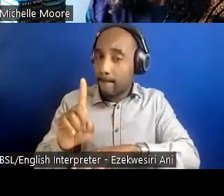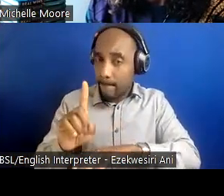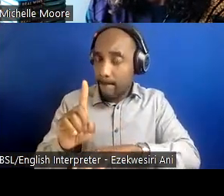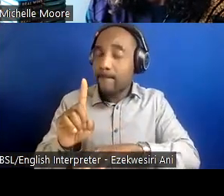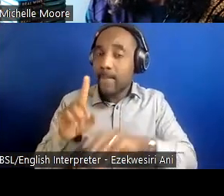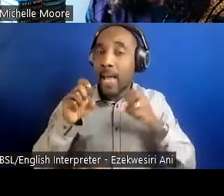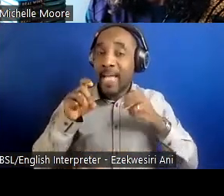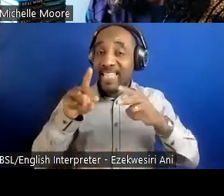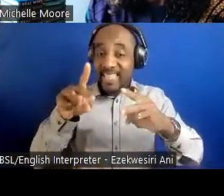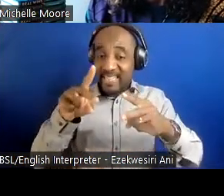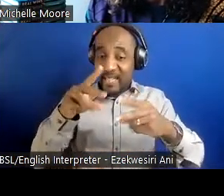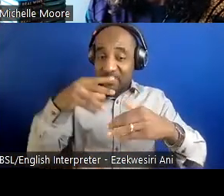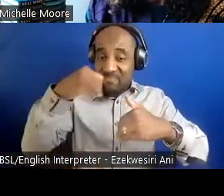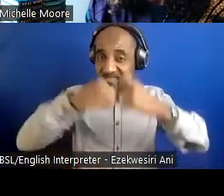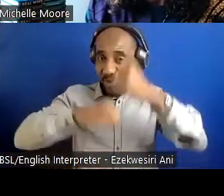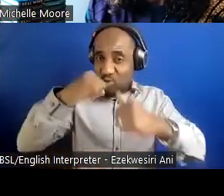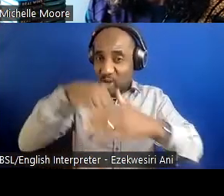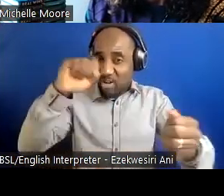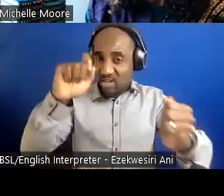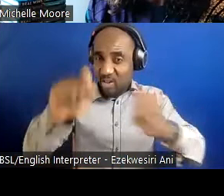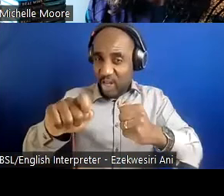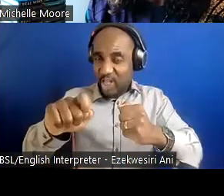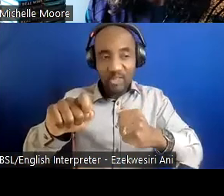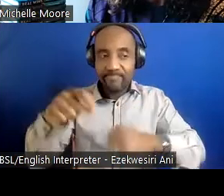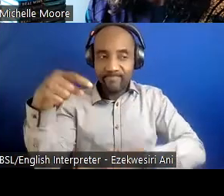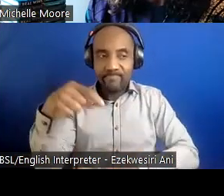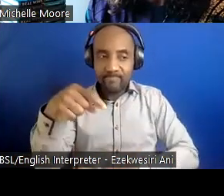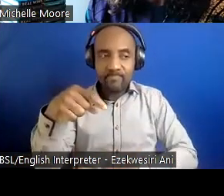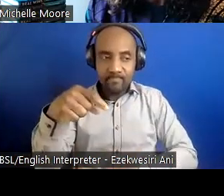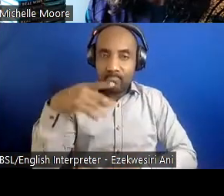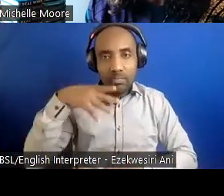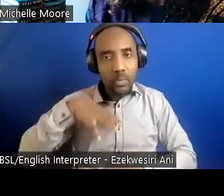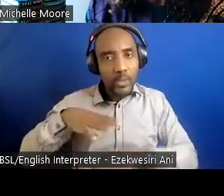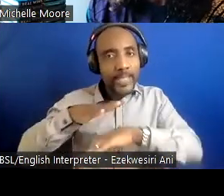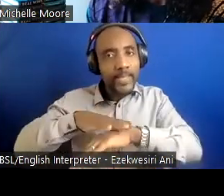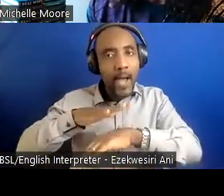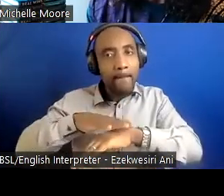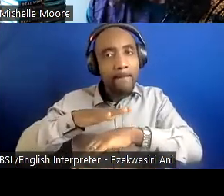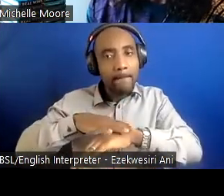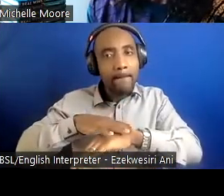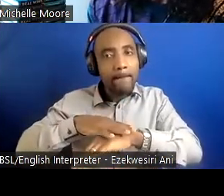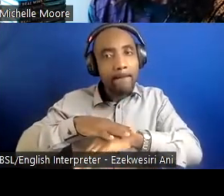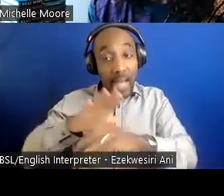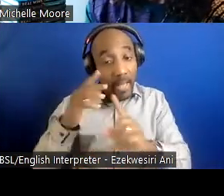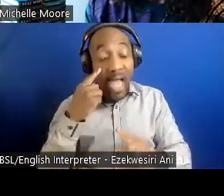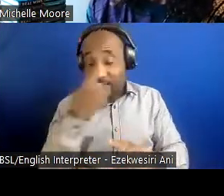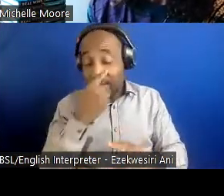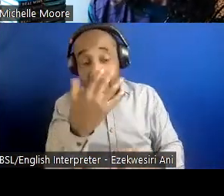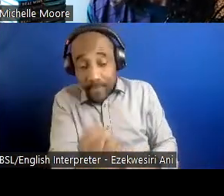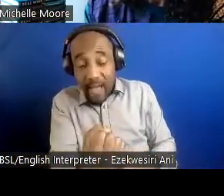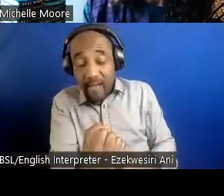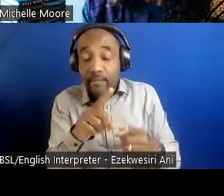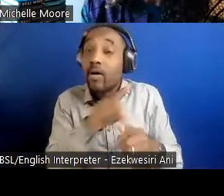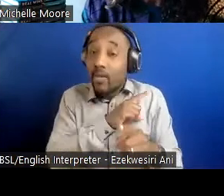change is needed. That's what we've seen from the evidence base, and that's why I point to three things. I think absolutely understanding that we need to work better in